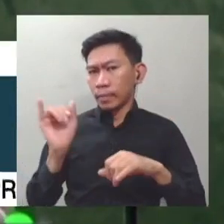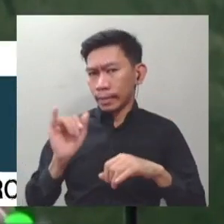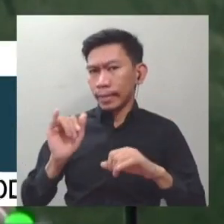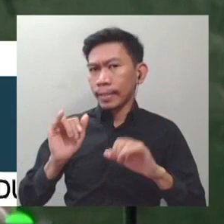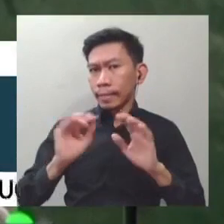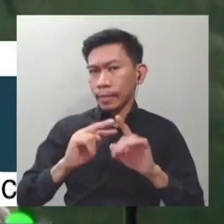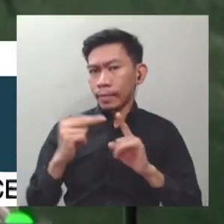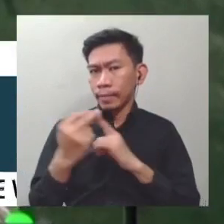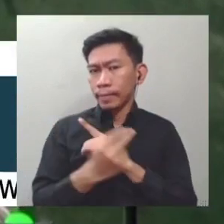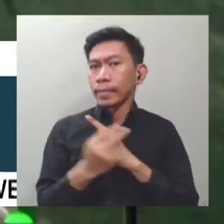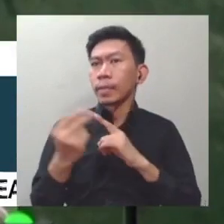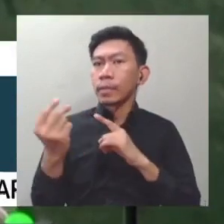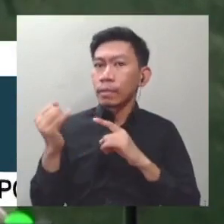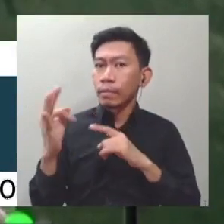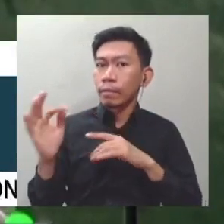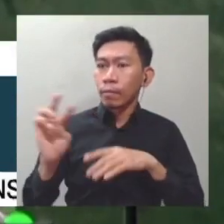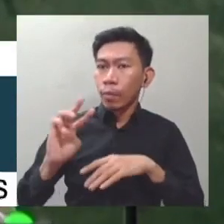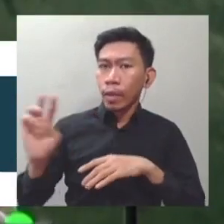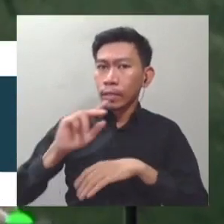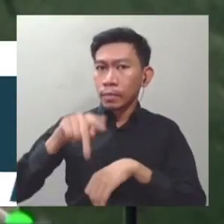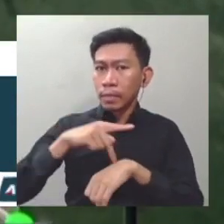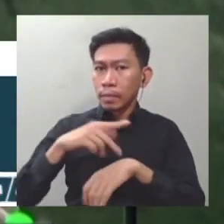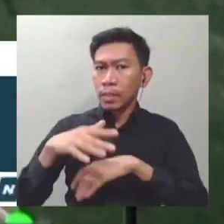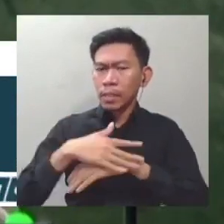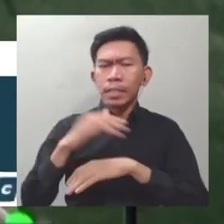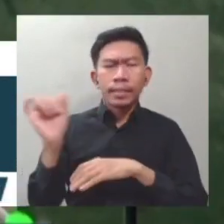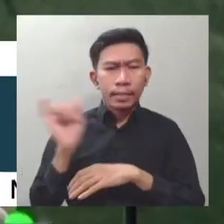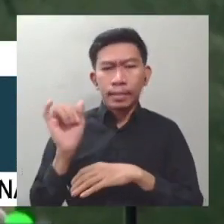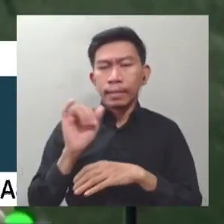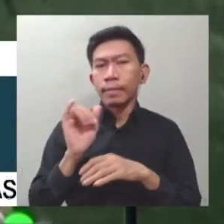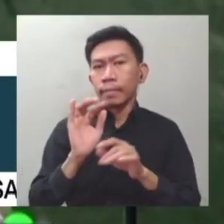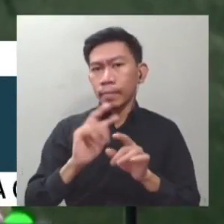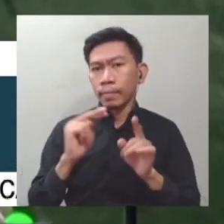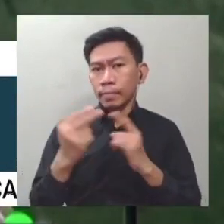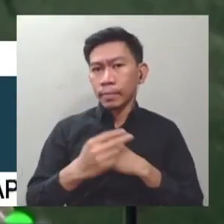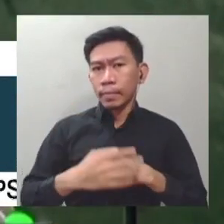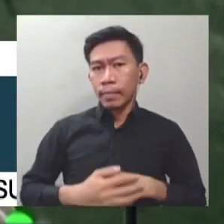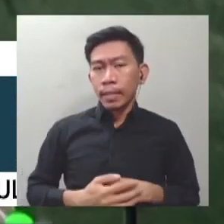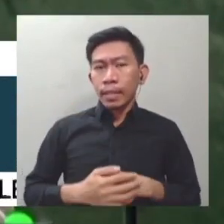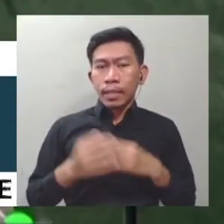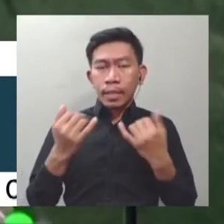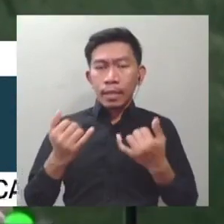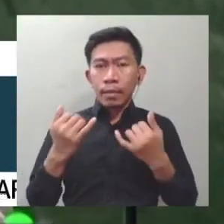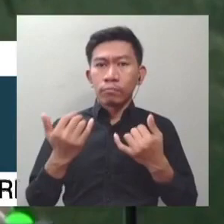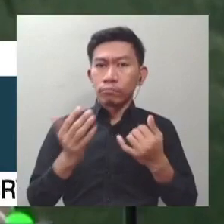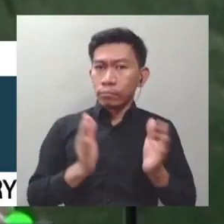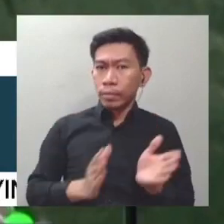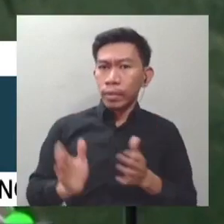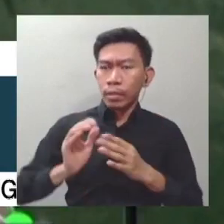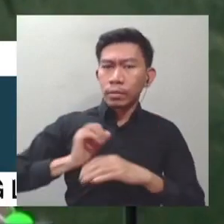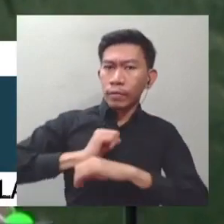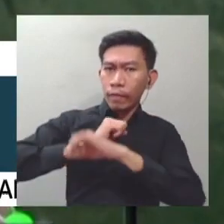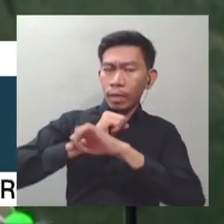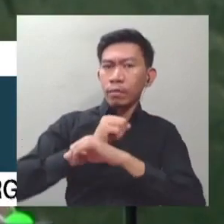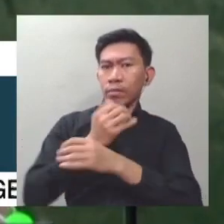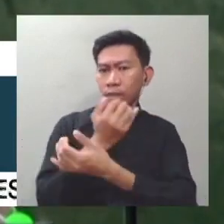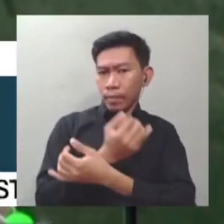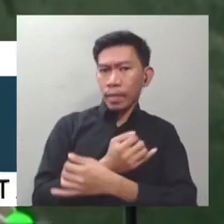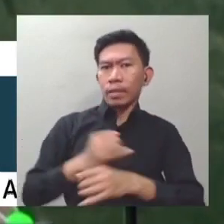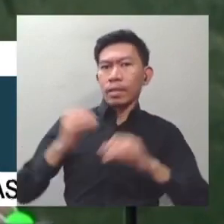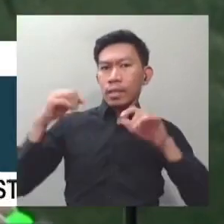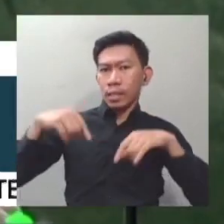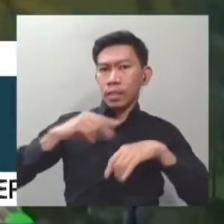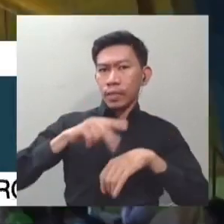disputes in the West Philippine Sea. Inasmuch as we are prepared to defend our sovereignty, sovereign rights,